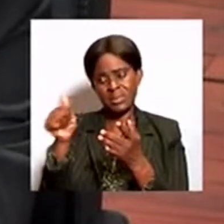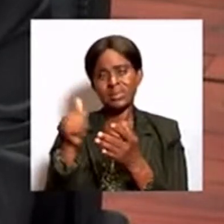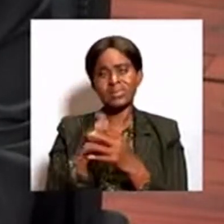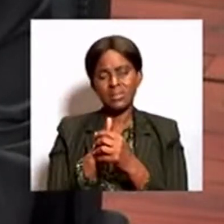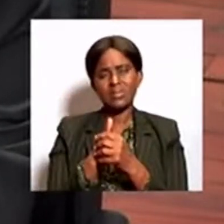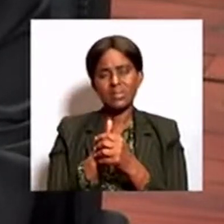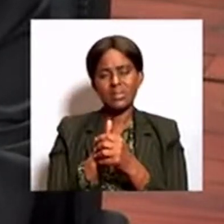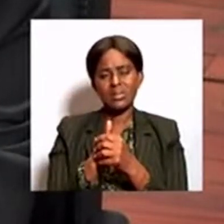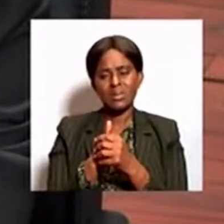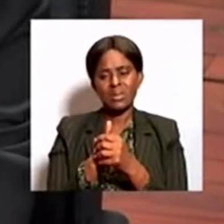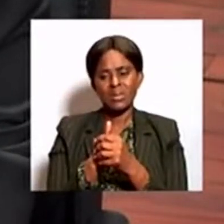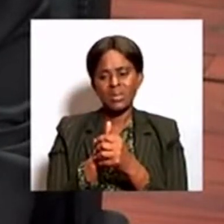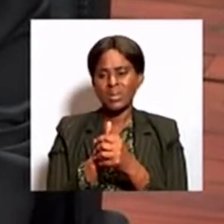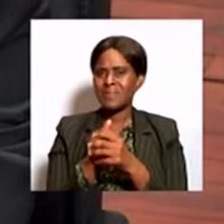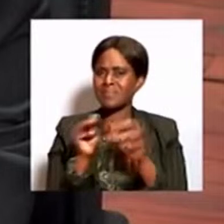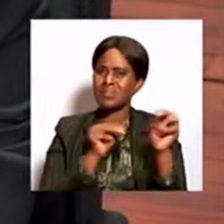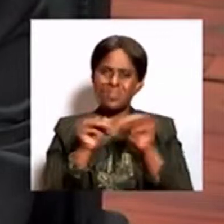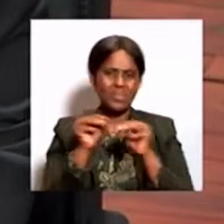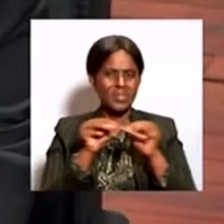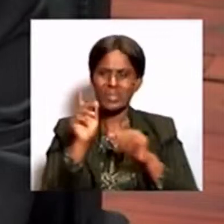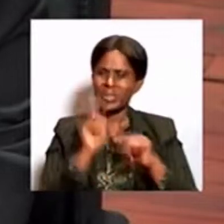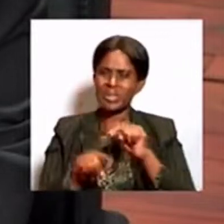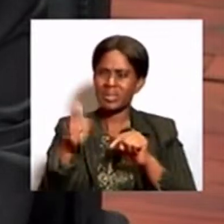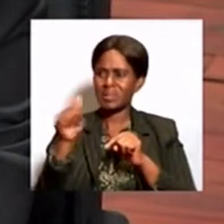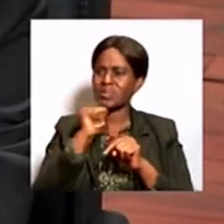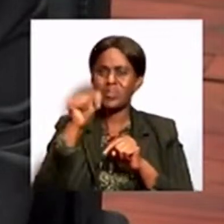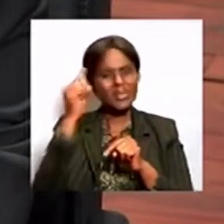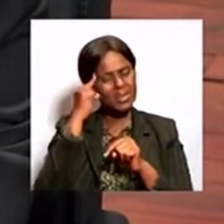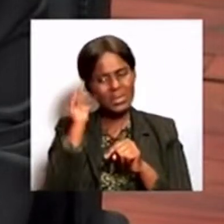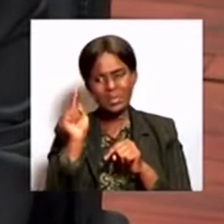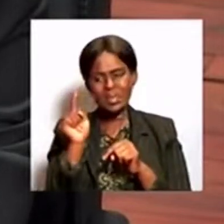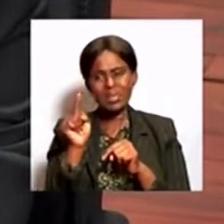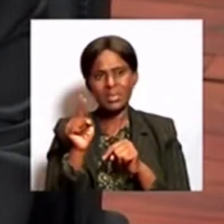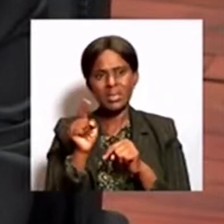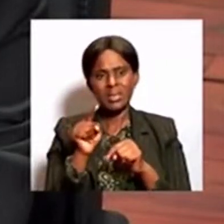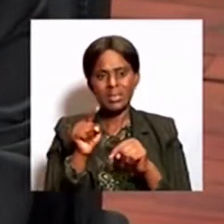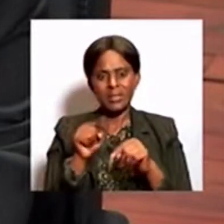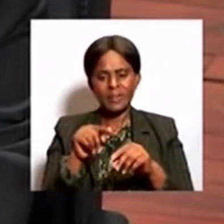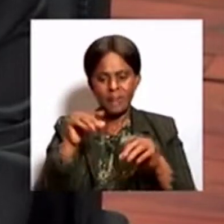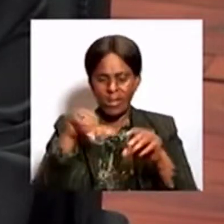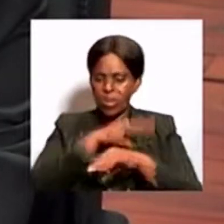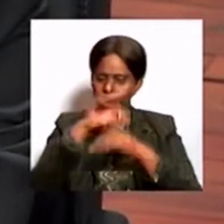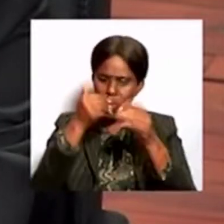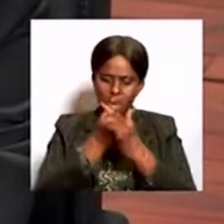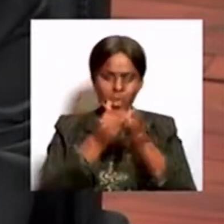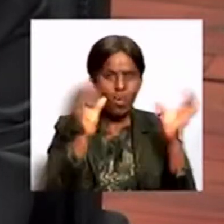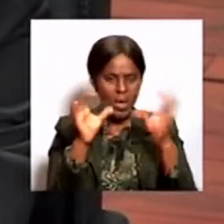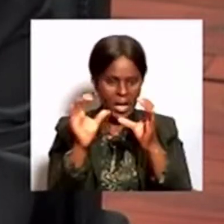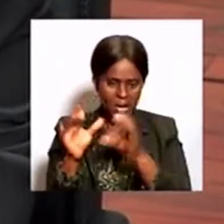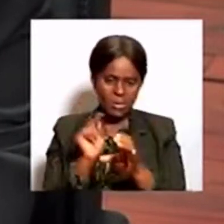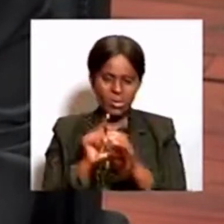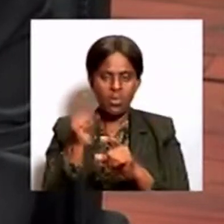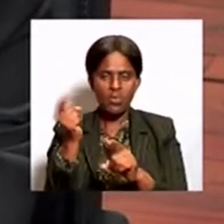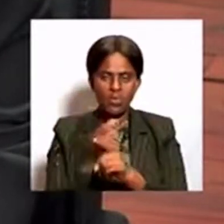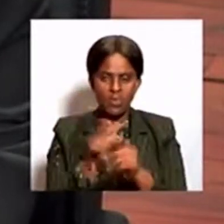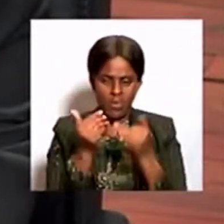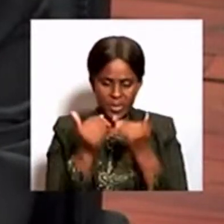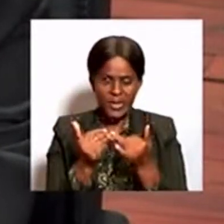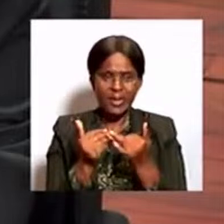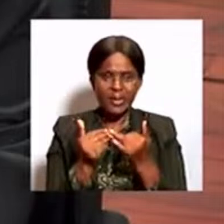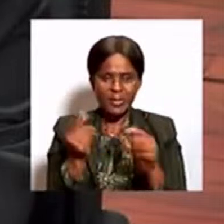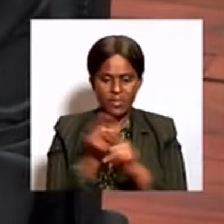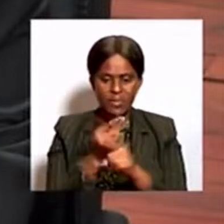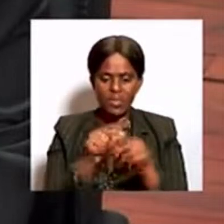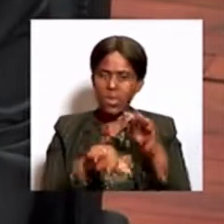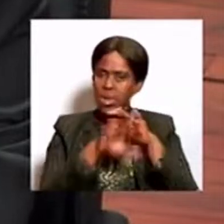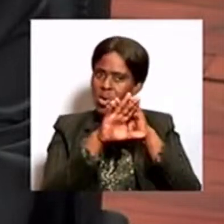you do not manage it. Don't you think that the entire council from that